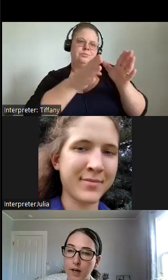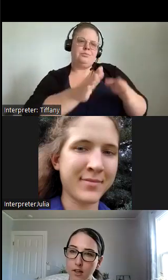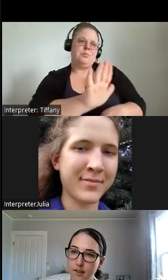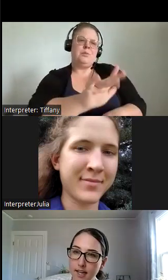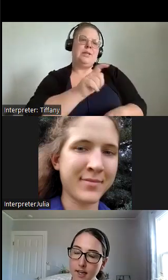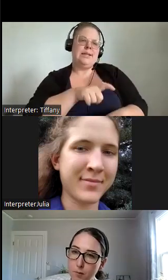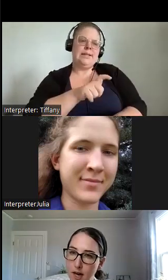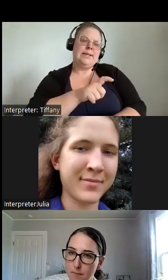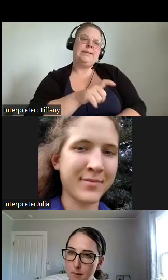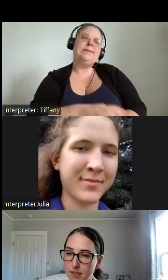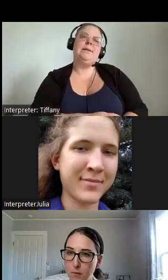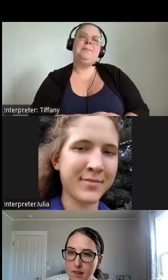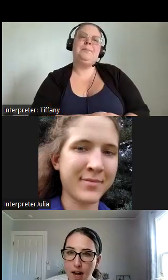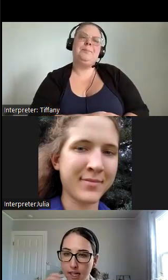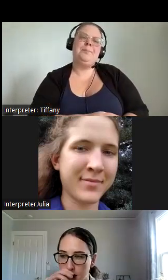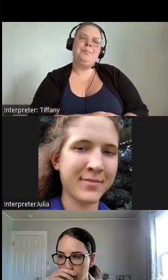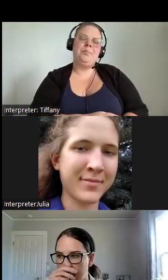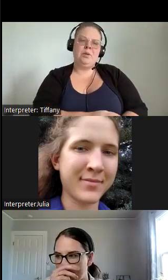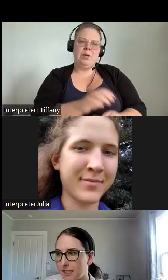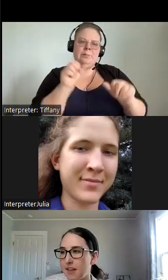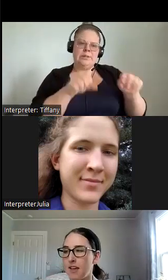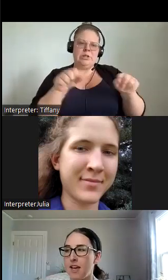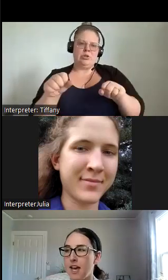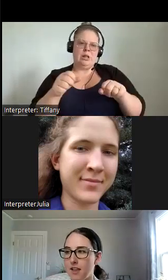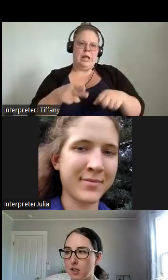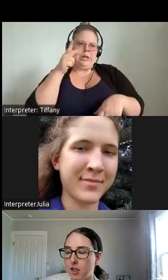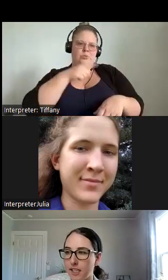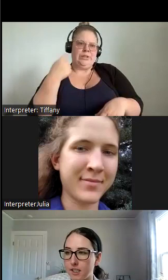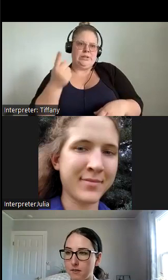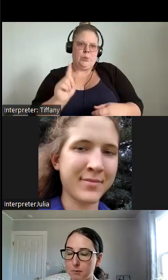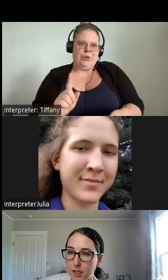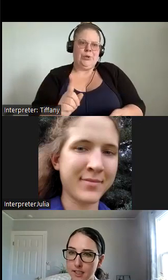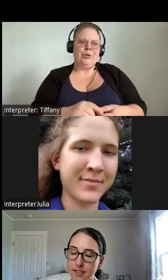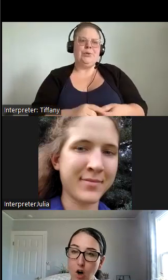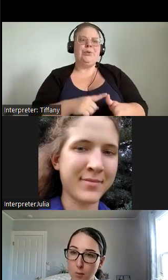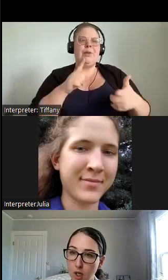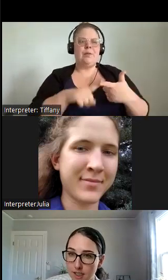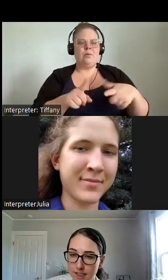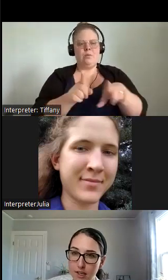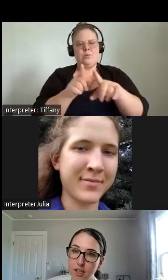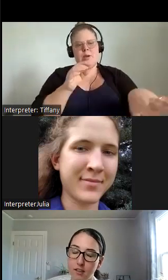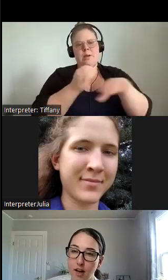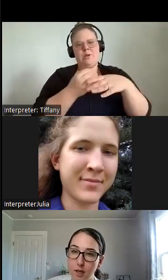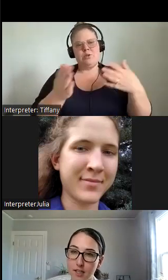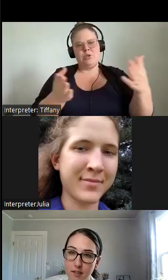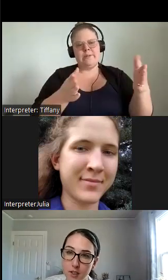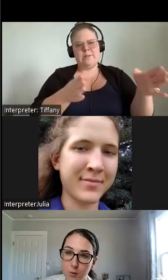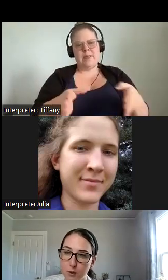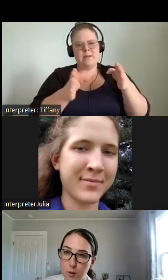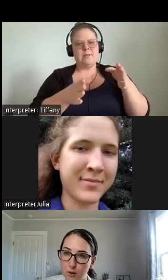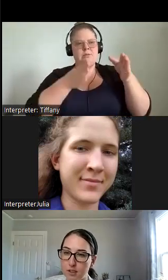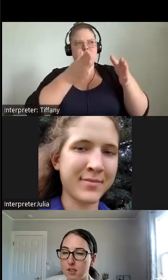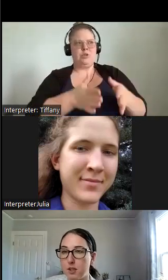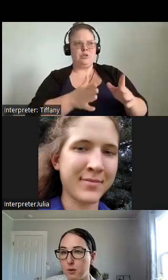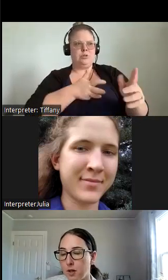are, where they may present with the highest risk, and then creating service plans that are person-centered and aligned with the